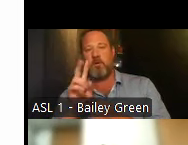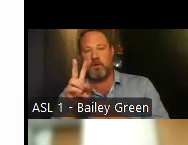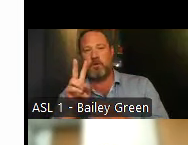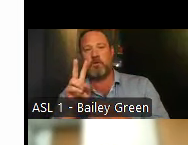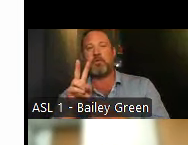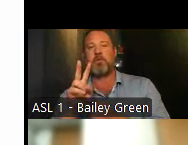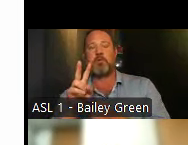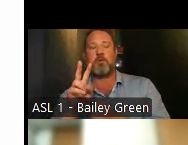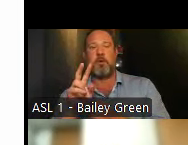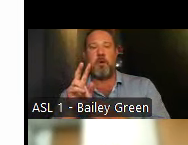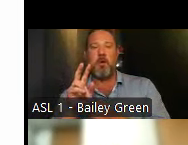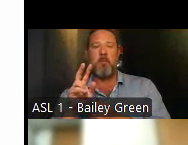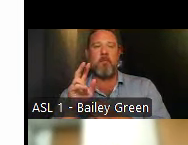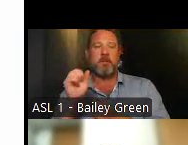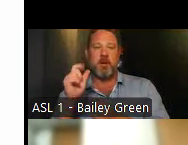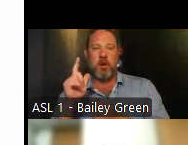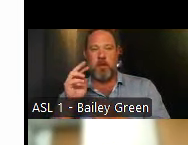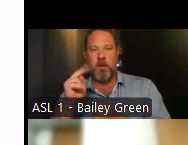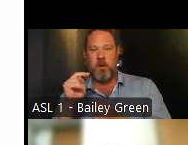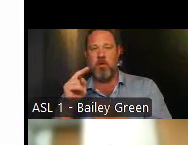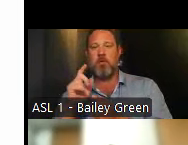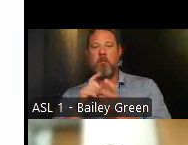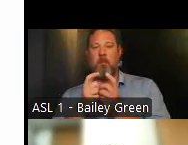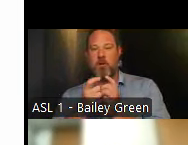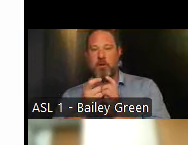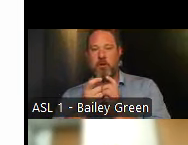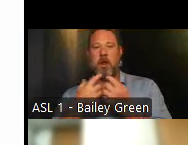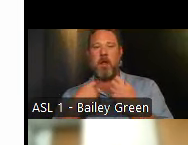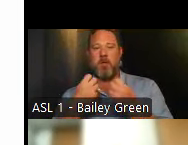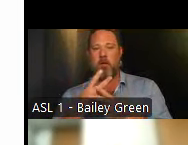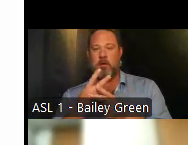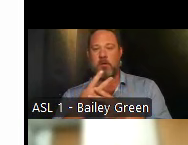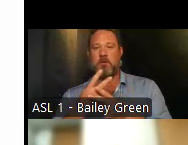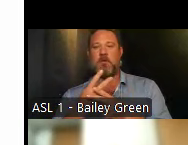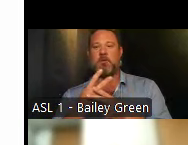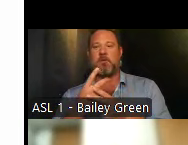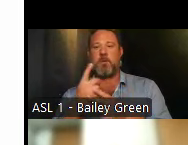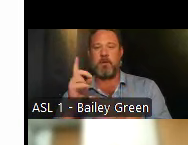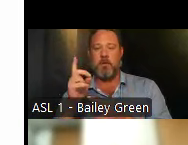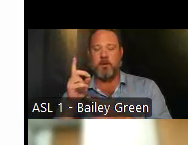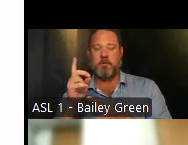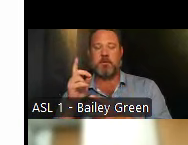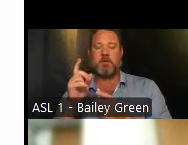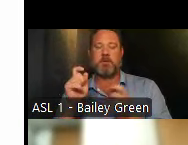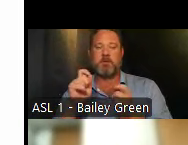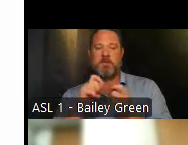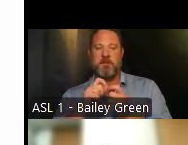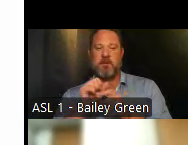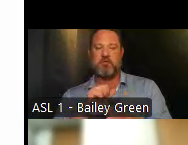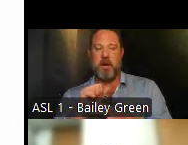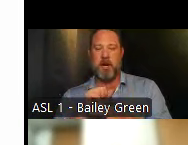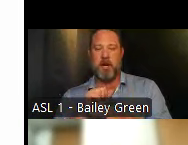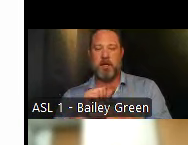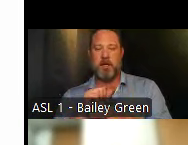it is adding a requirement on home care organizations to provide their home care aides with dementia-specific training to improve their care